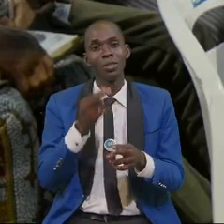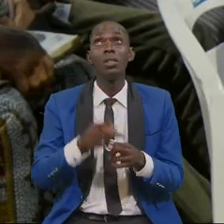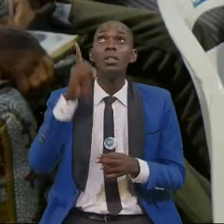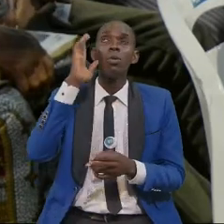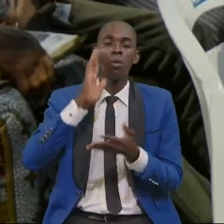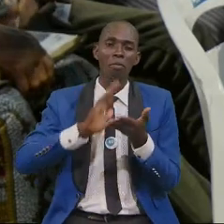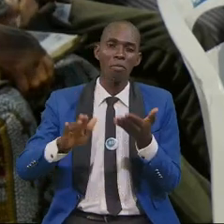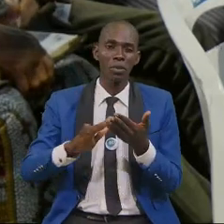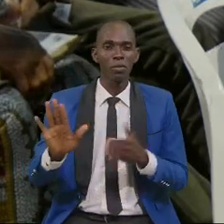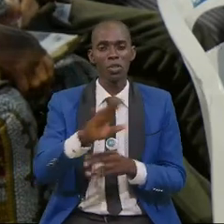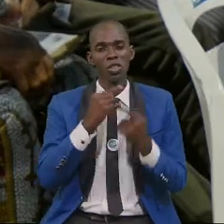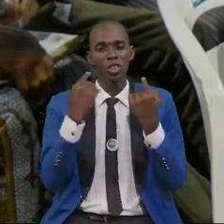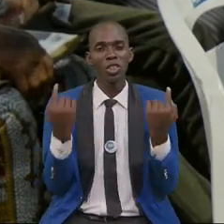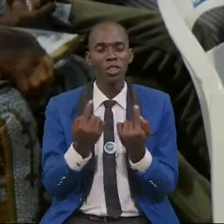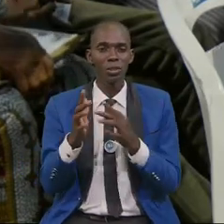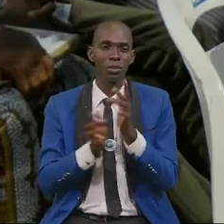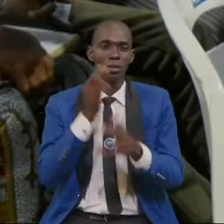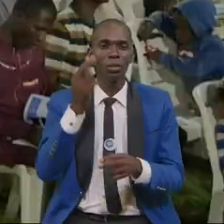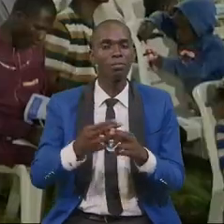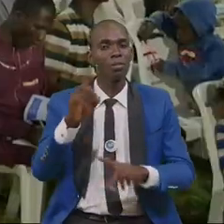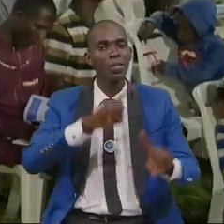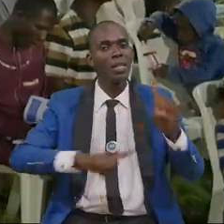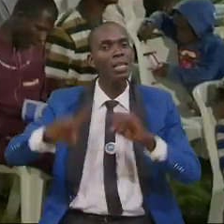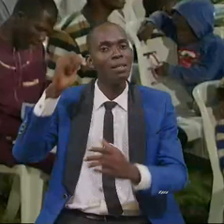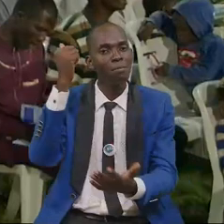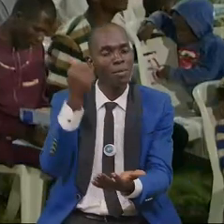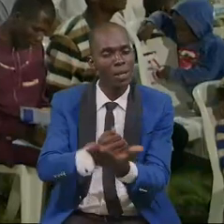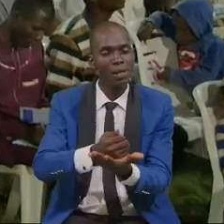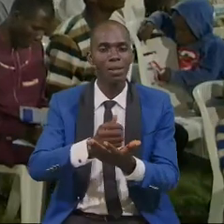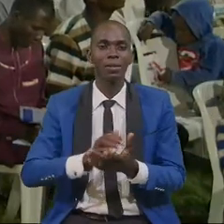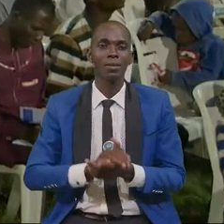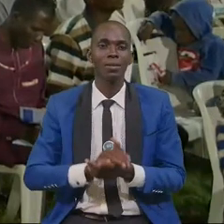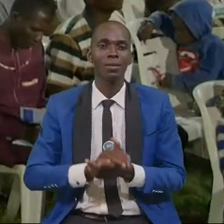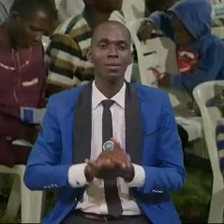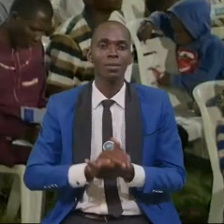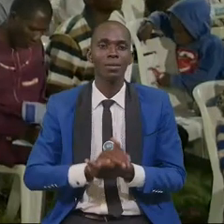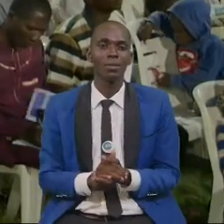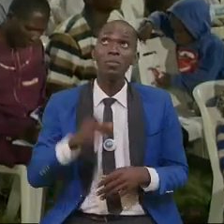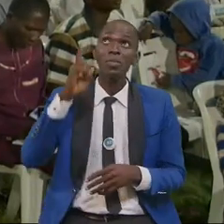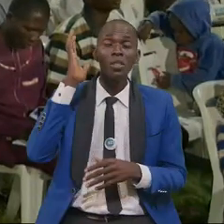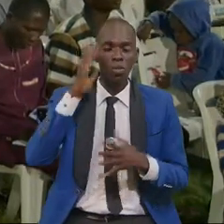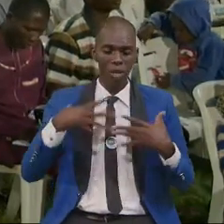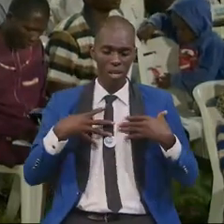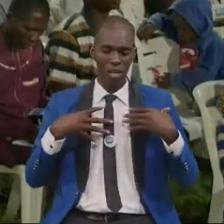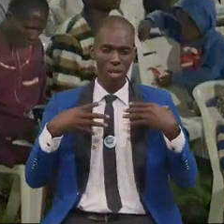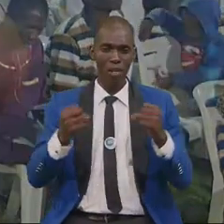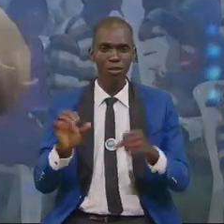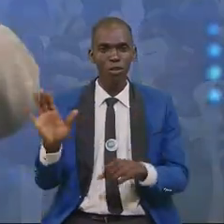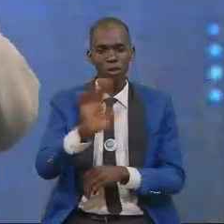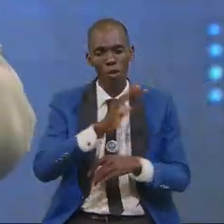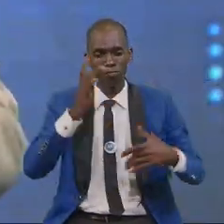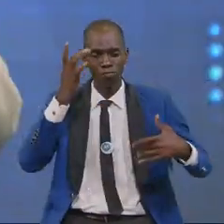sin. Give me a good amen now. And he will heal your sicknesses